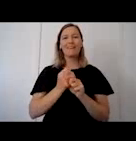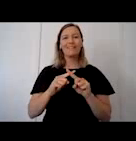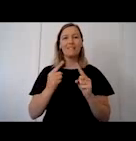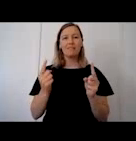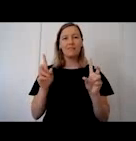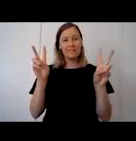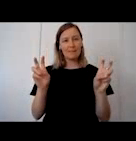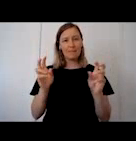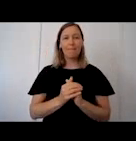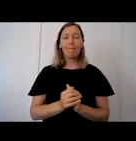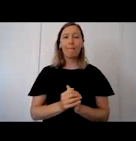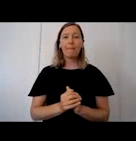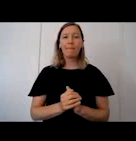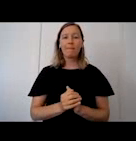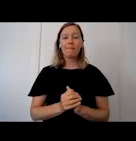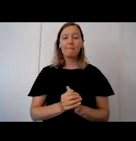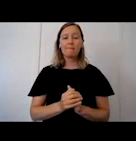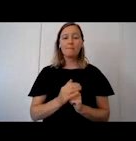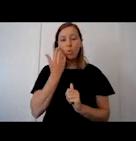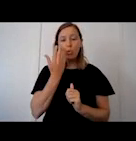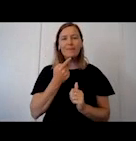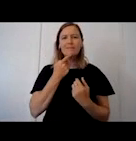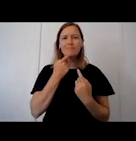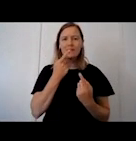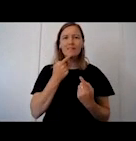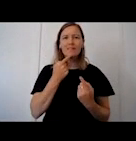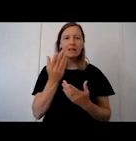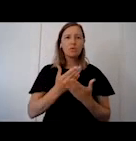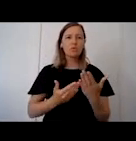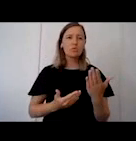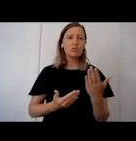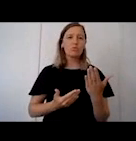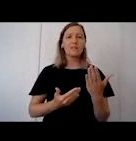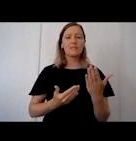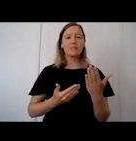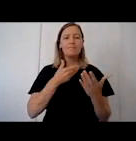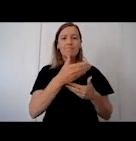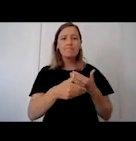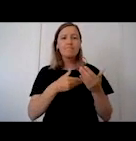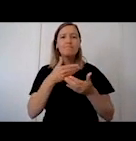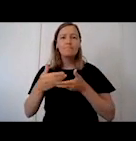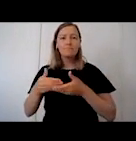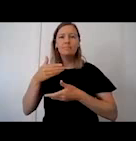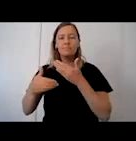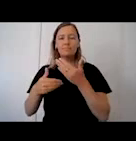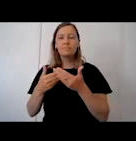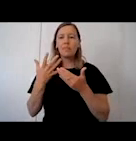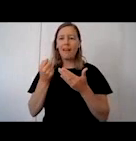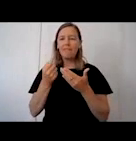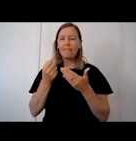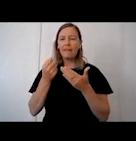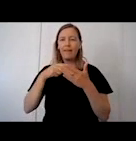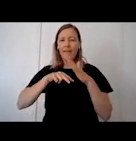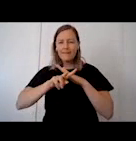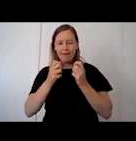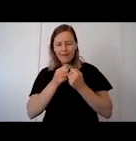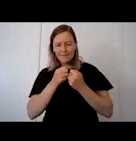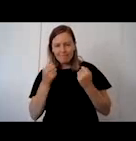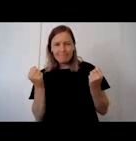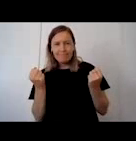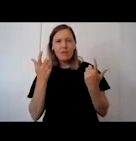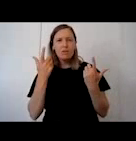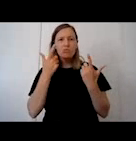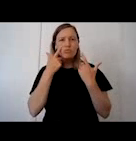always, telling stories and getting insights and showing, bringing